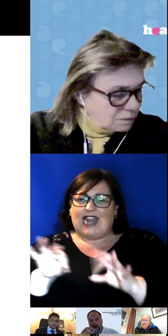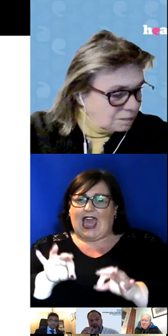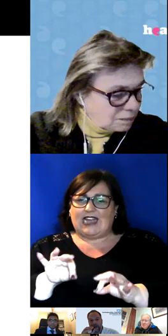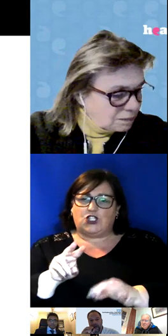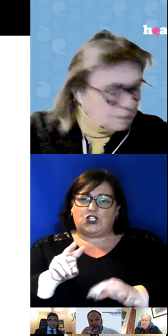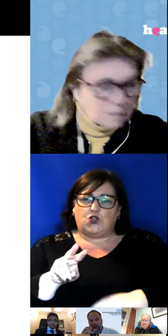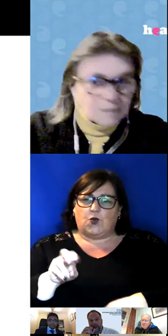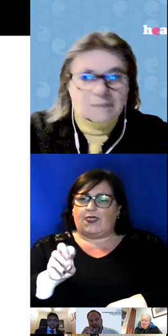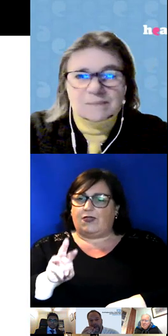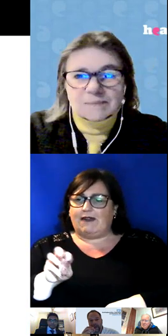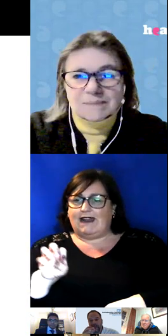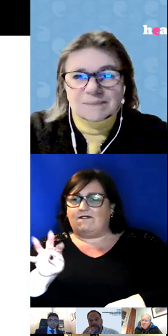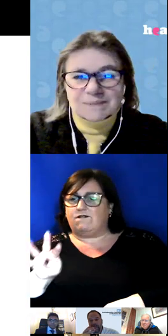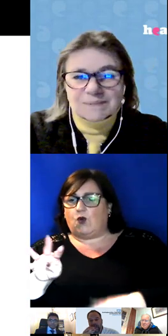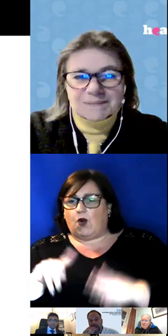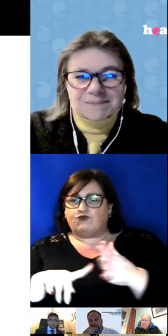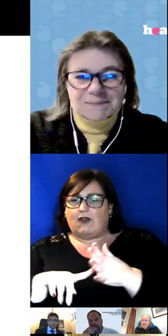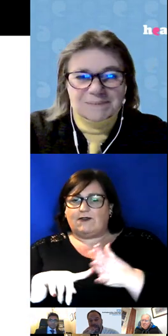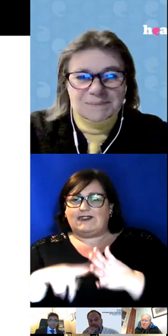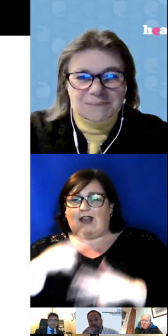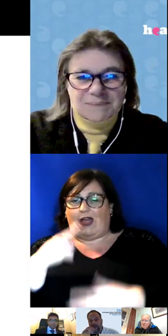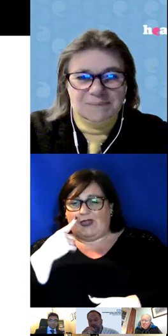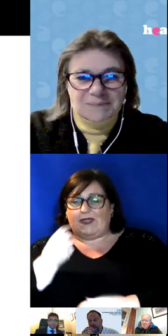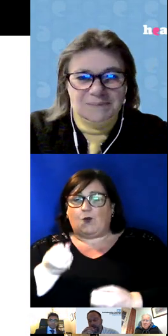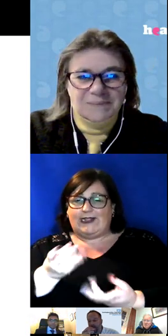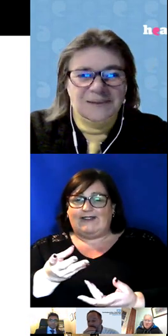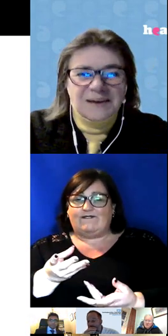some chance of delivering, in my opinion.